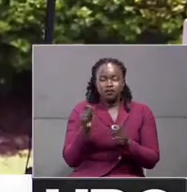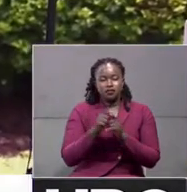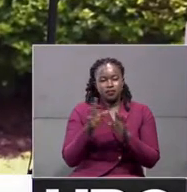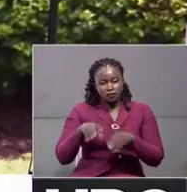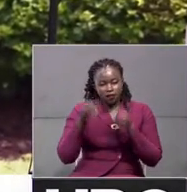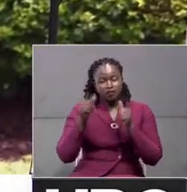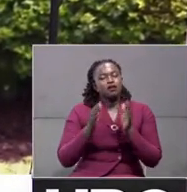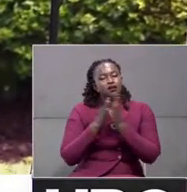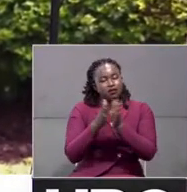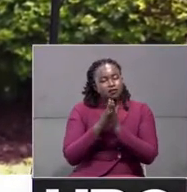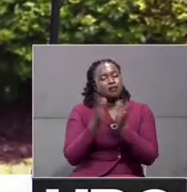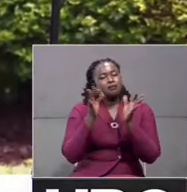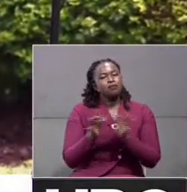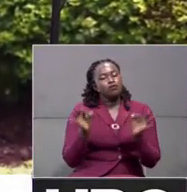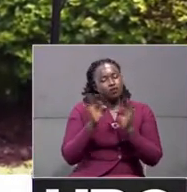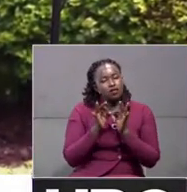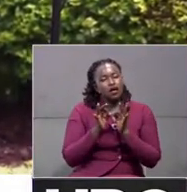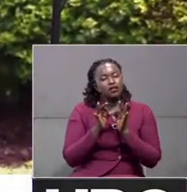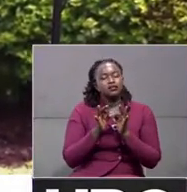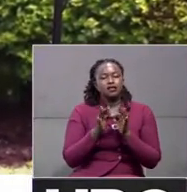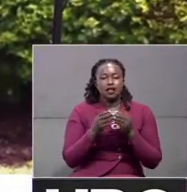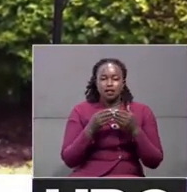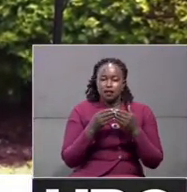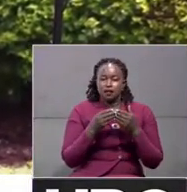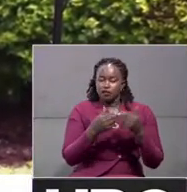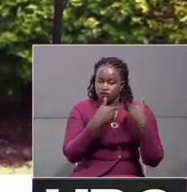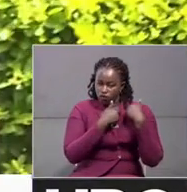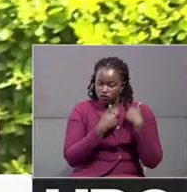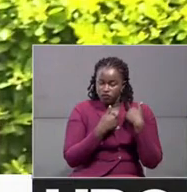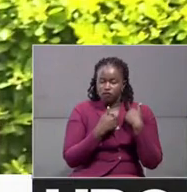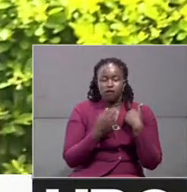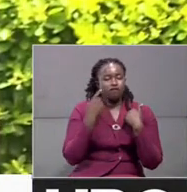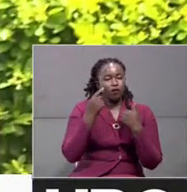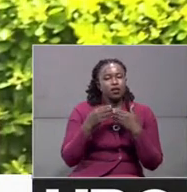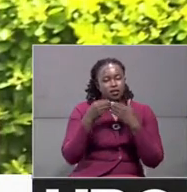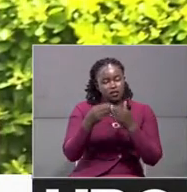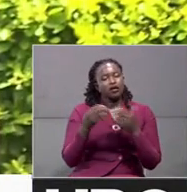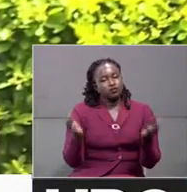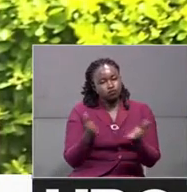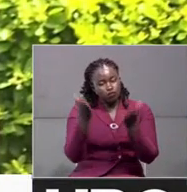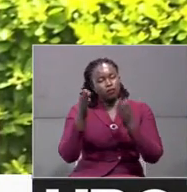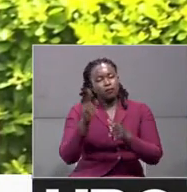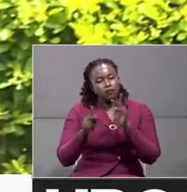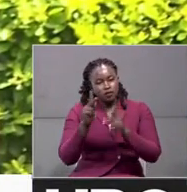pivotal role of leaders in fostering prosperity at the grassroots level.